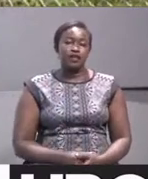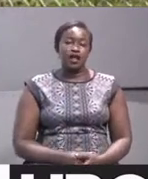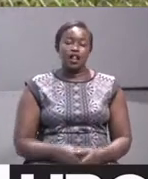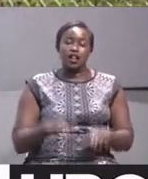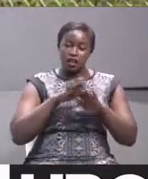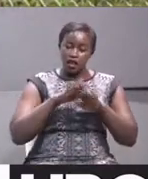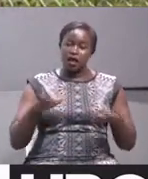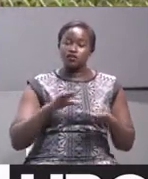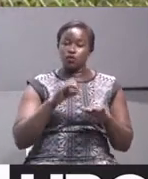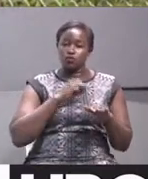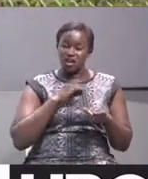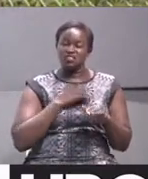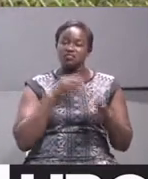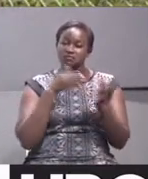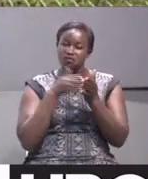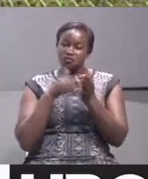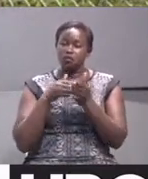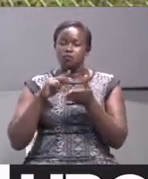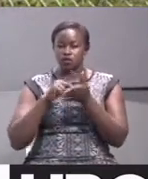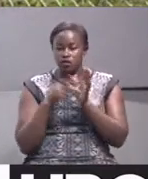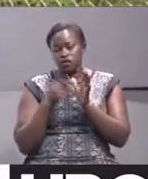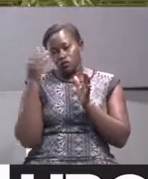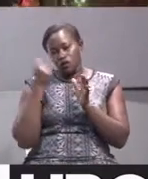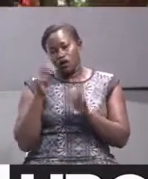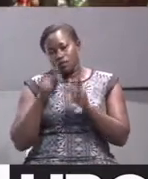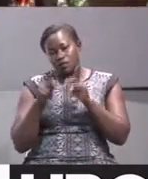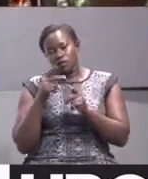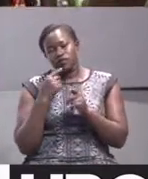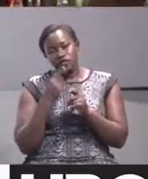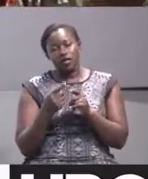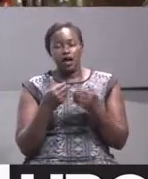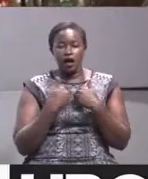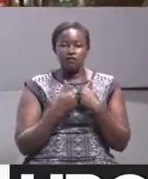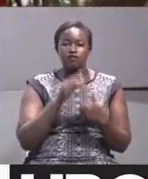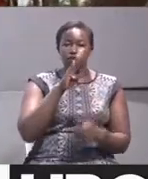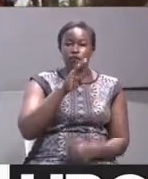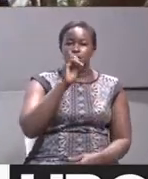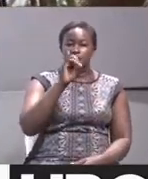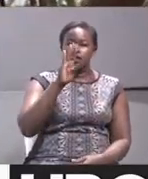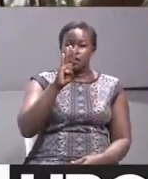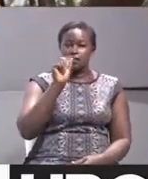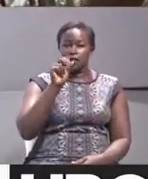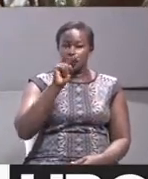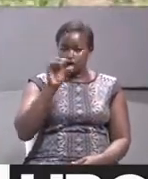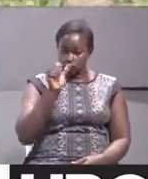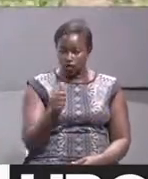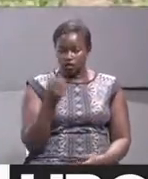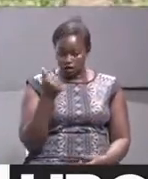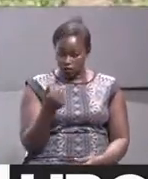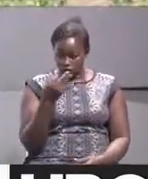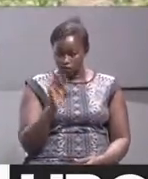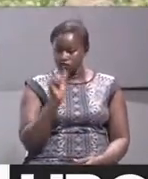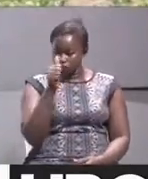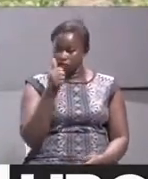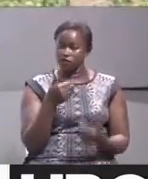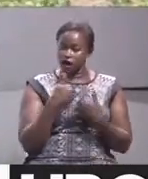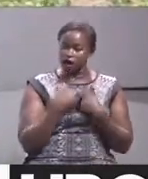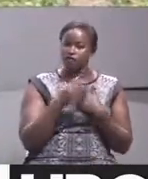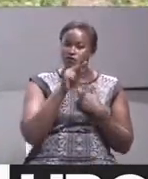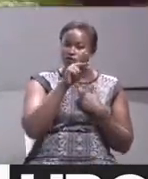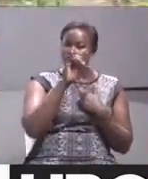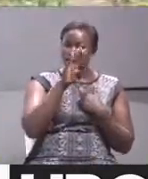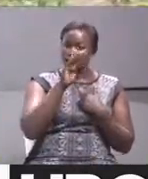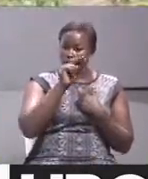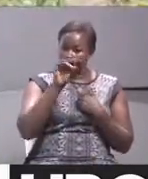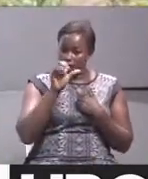project, because these people are saying they are Bibanja holders. And being a Chibanja holder sometimes ends